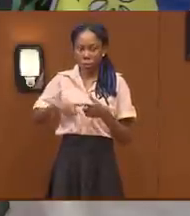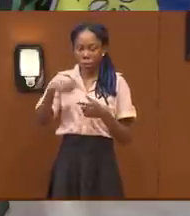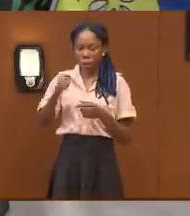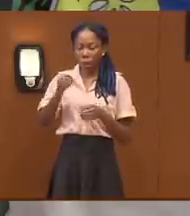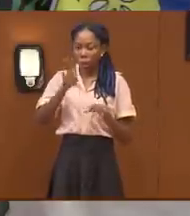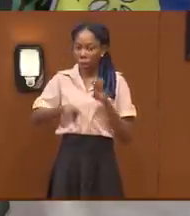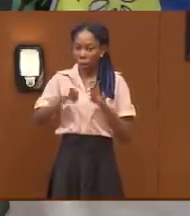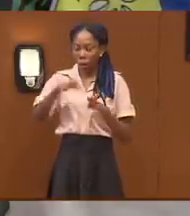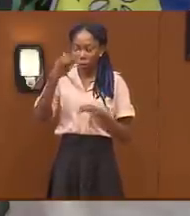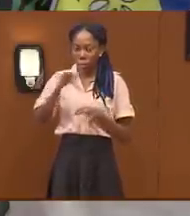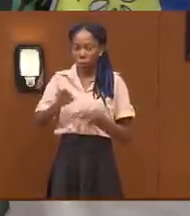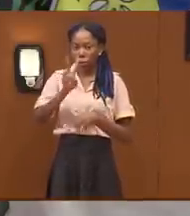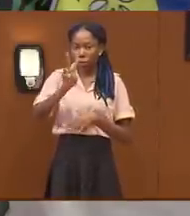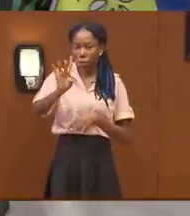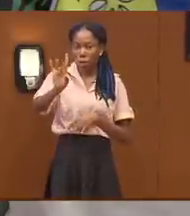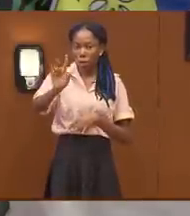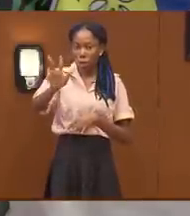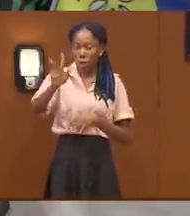of 283,000 naira.